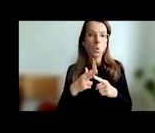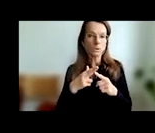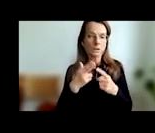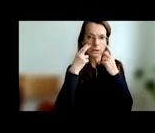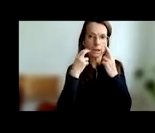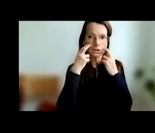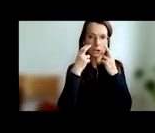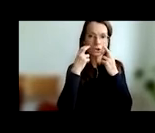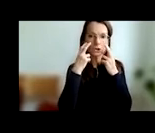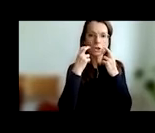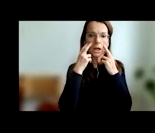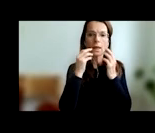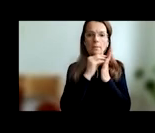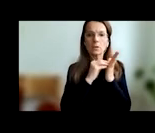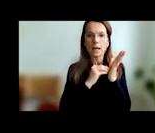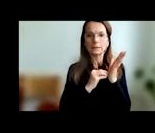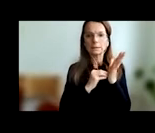available for